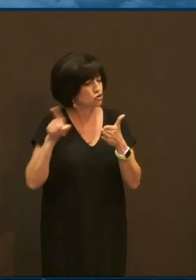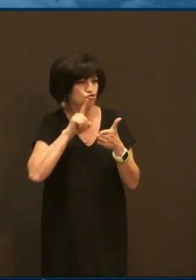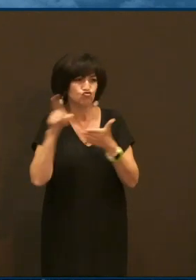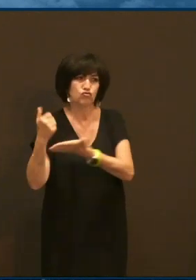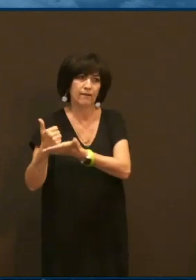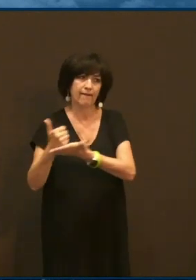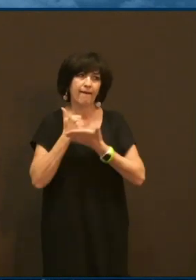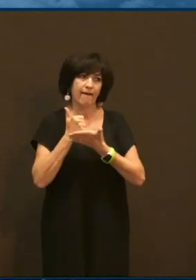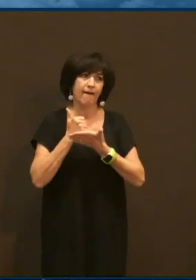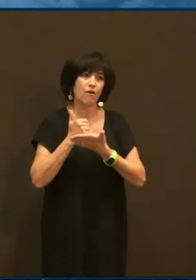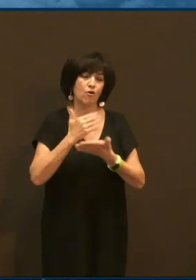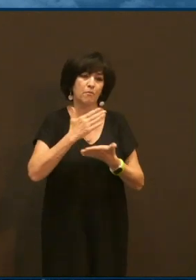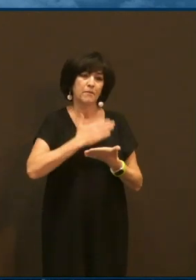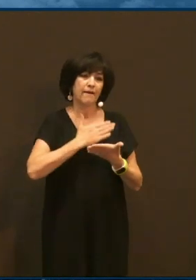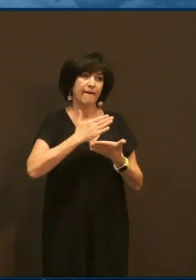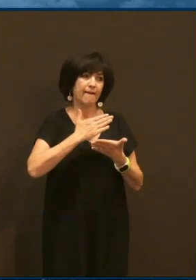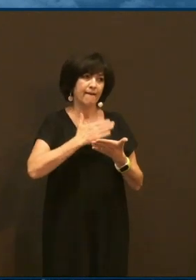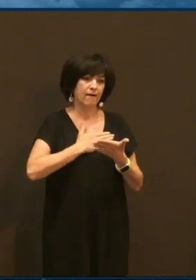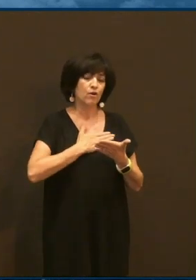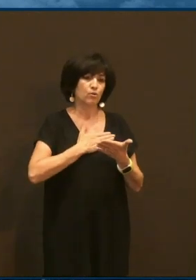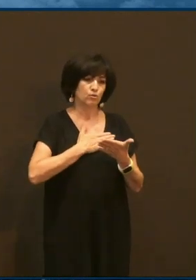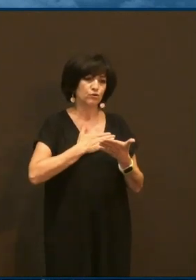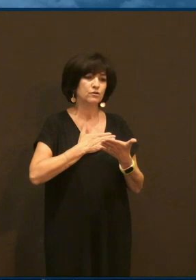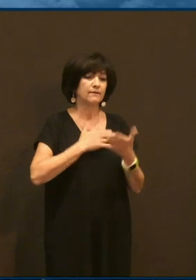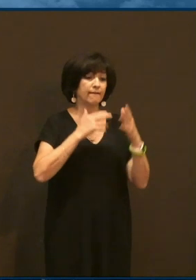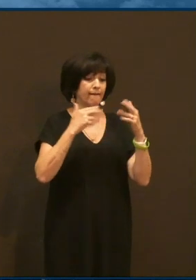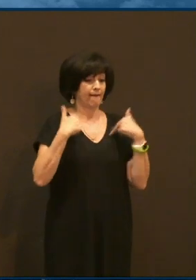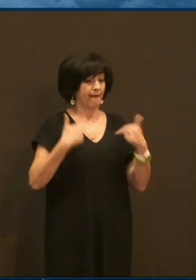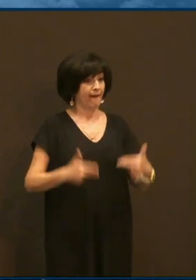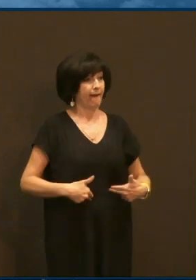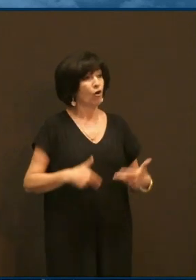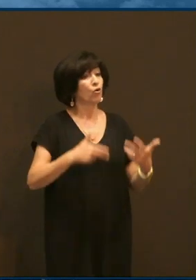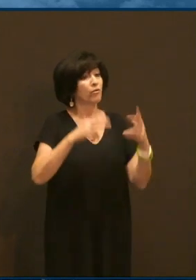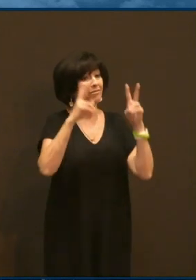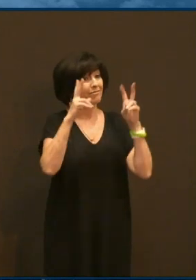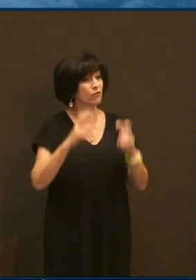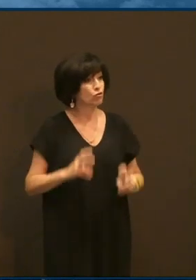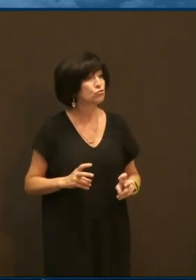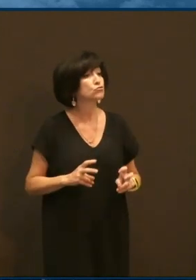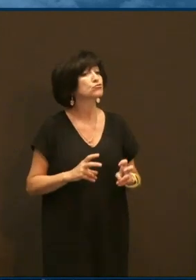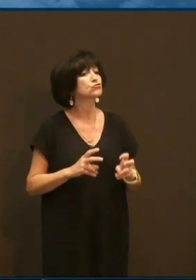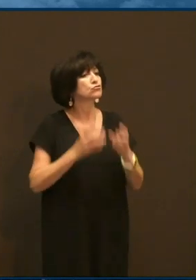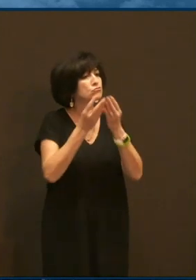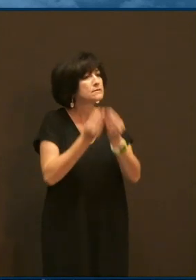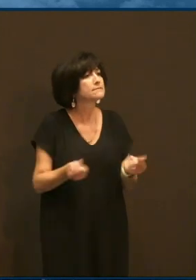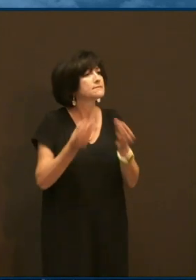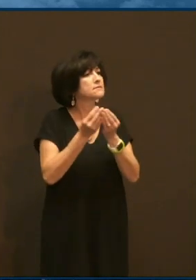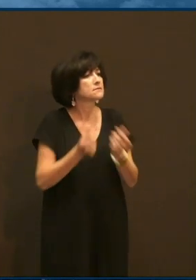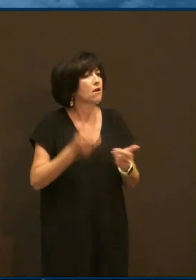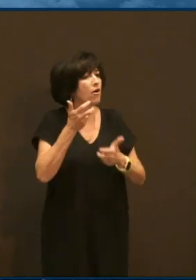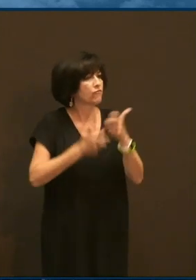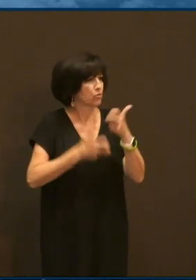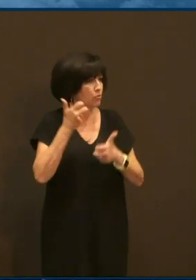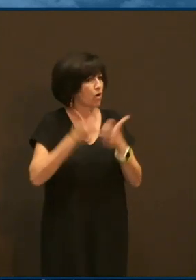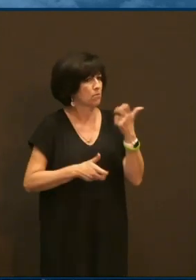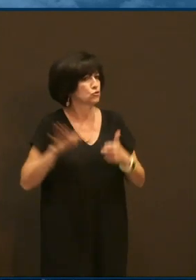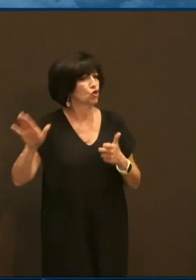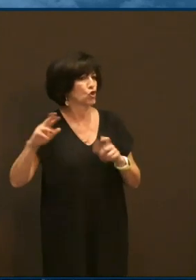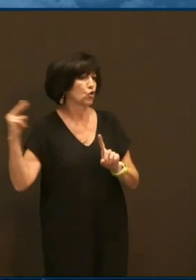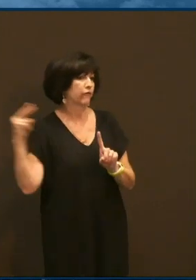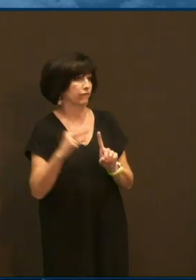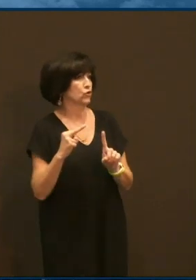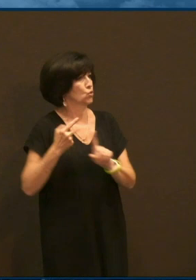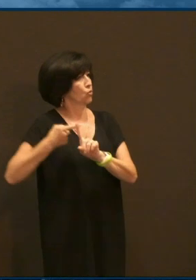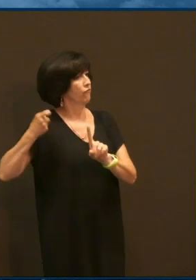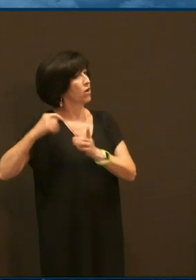our engagement on healthcare issues forward from a physician's point of view, right? And